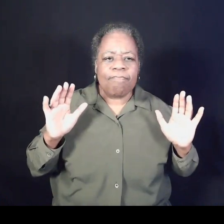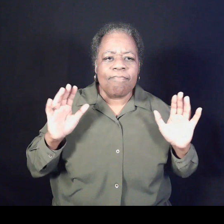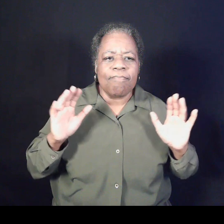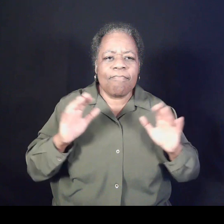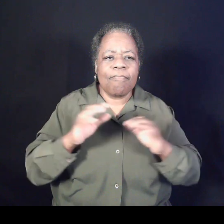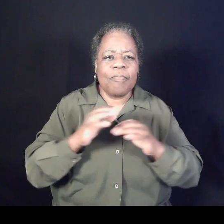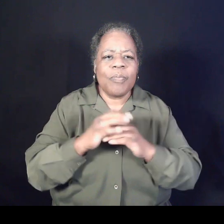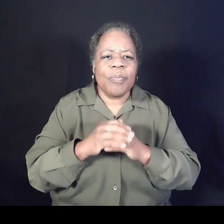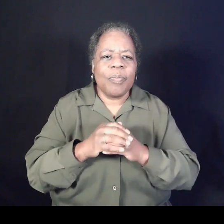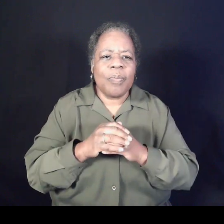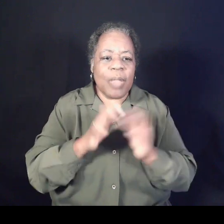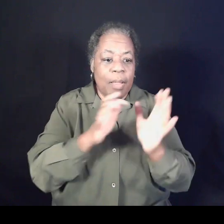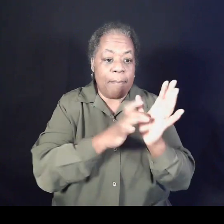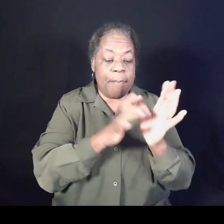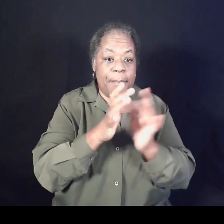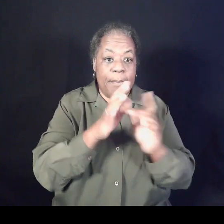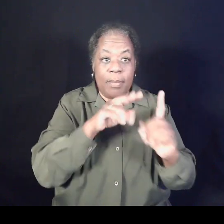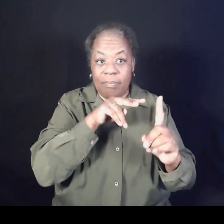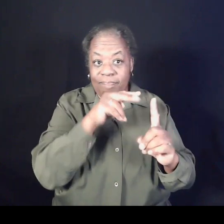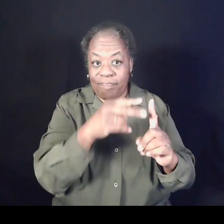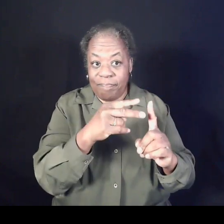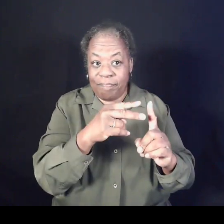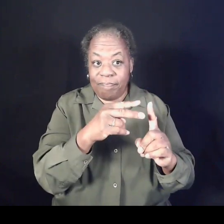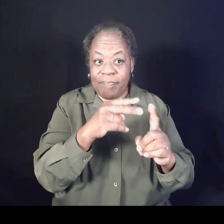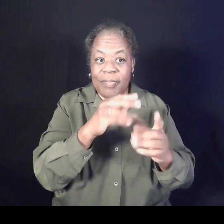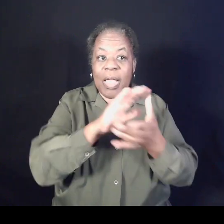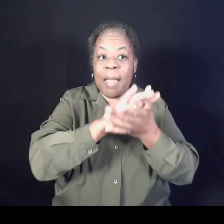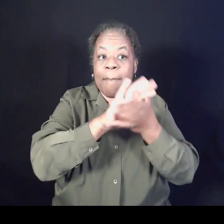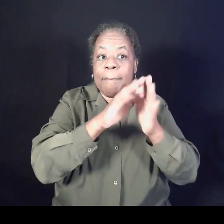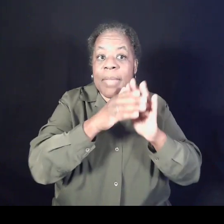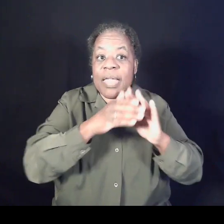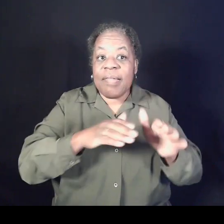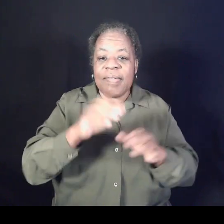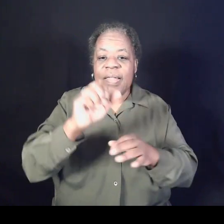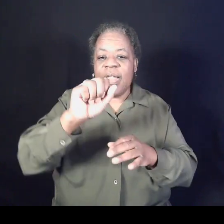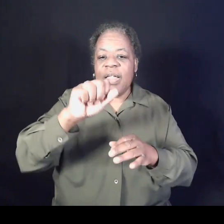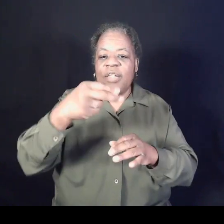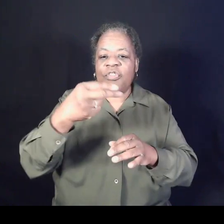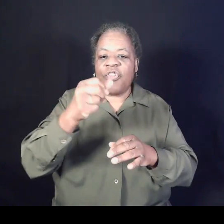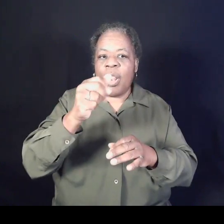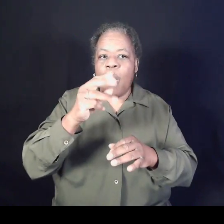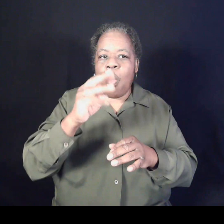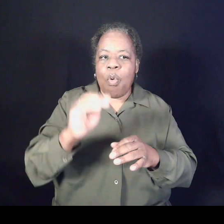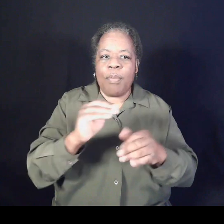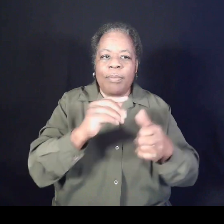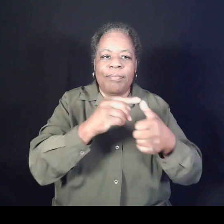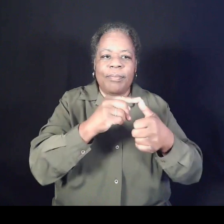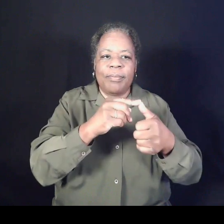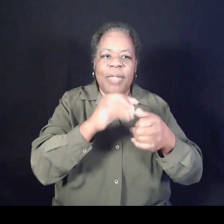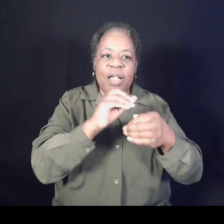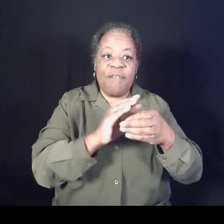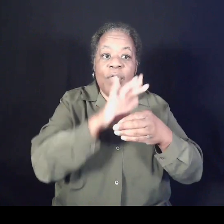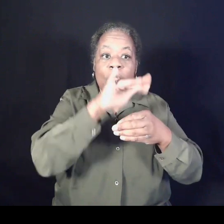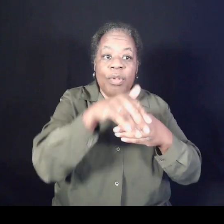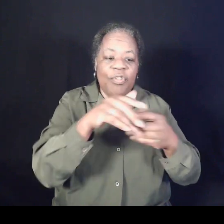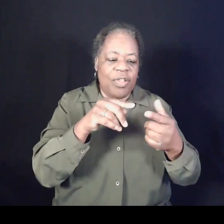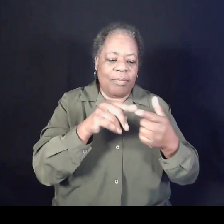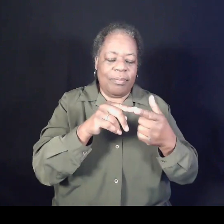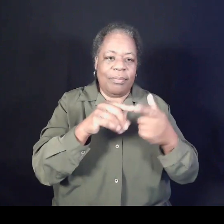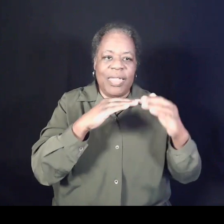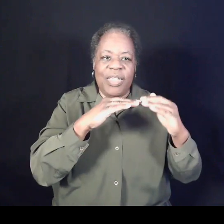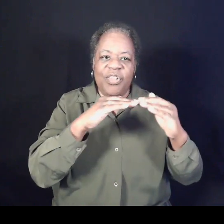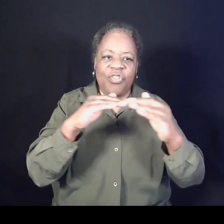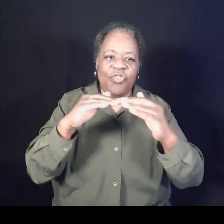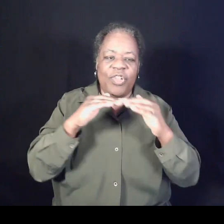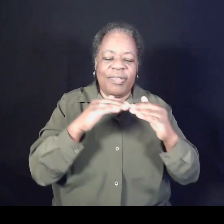So biblically speaking, peace, shalom, means flourishing, justice, and harmony